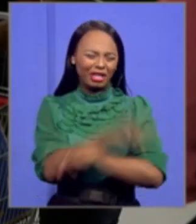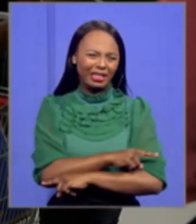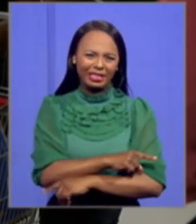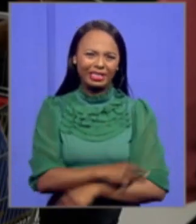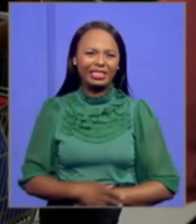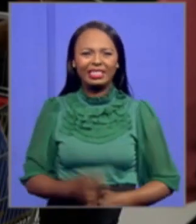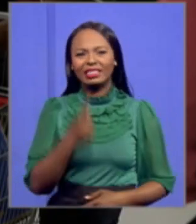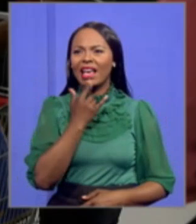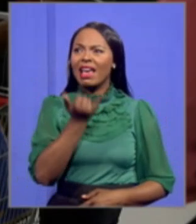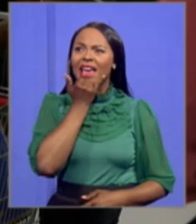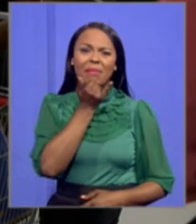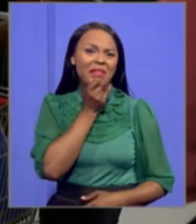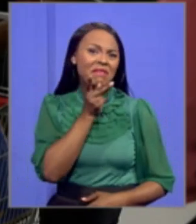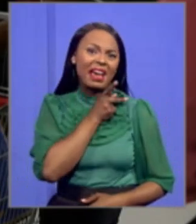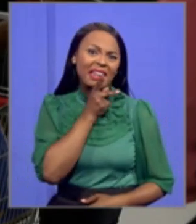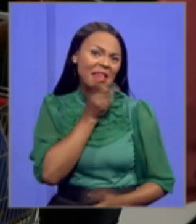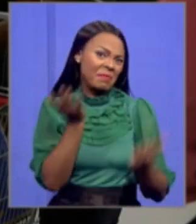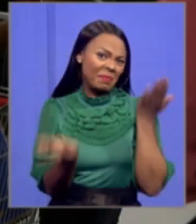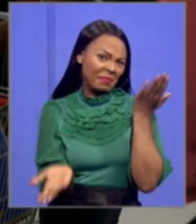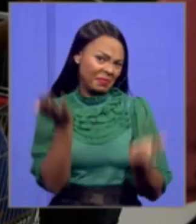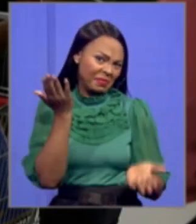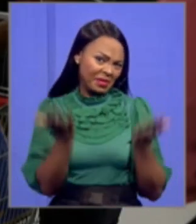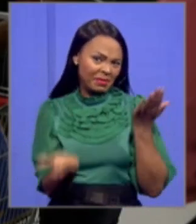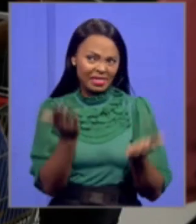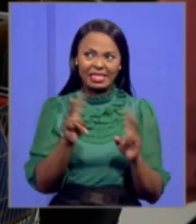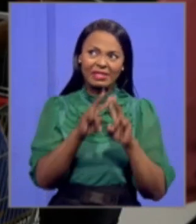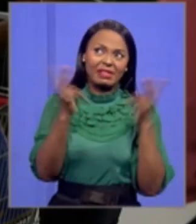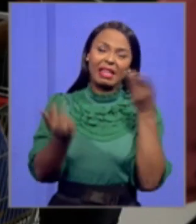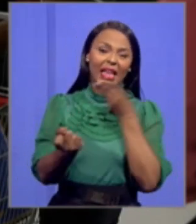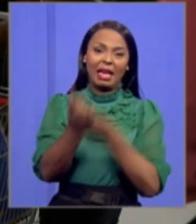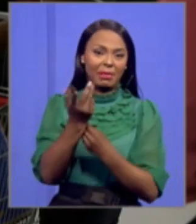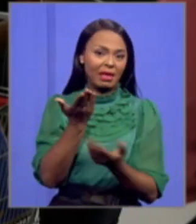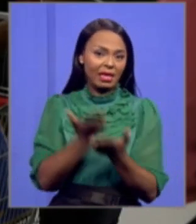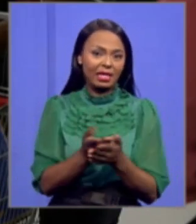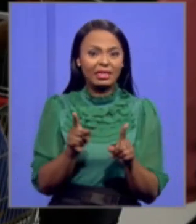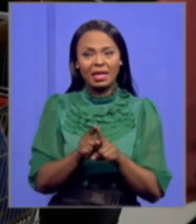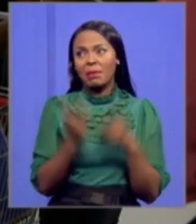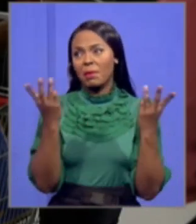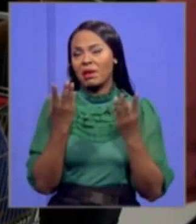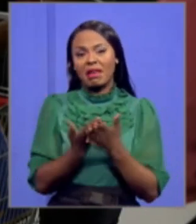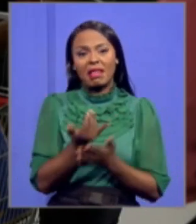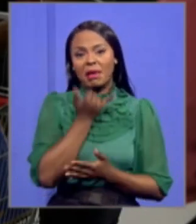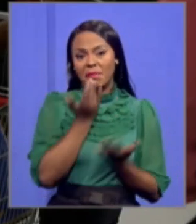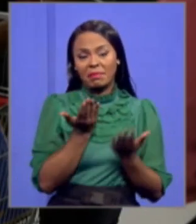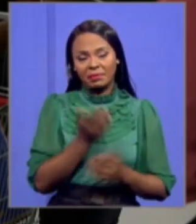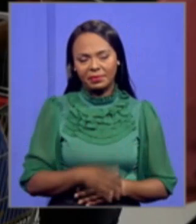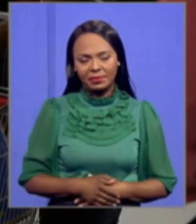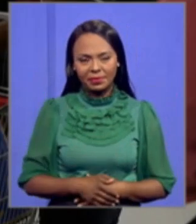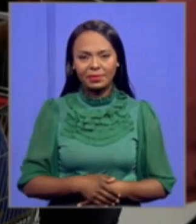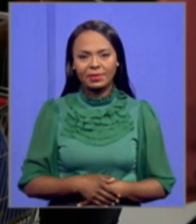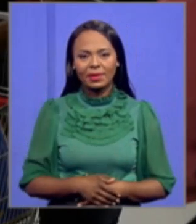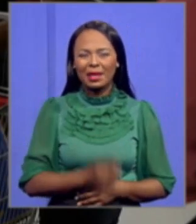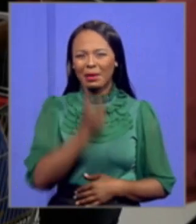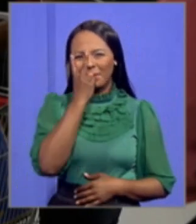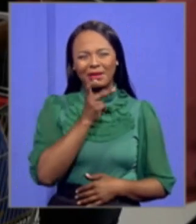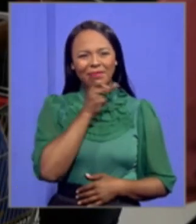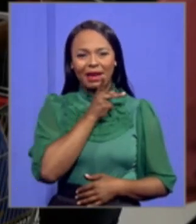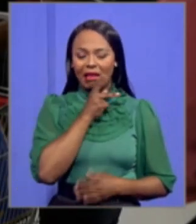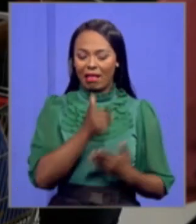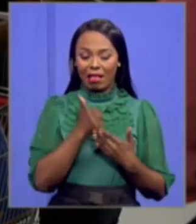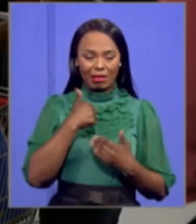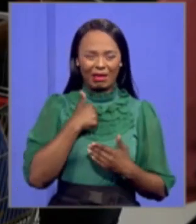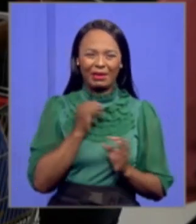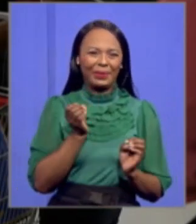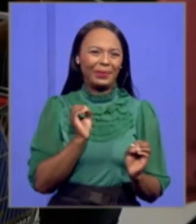bitsa Happy Friday mohlomong e ka tla ka phapang le ho thabisa setjhaba ka karetso. Black Friday nna ke bona sa